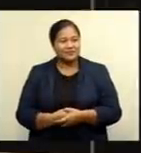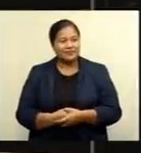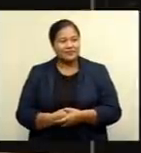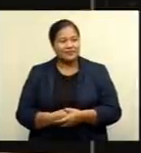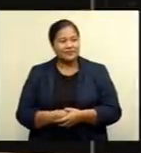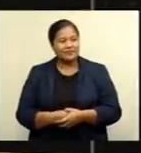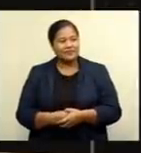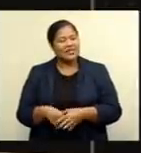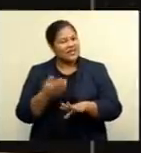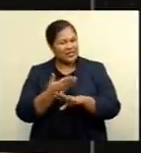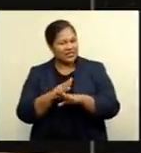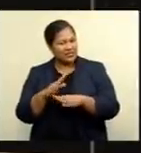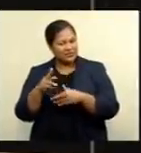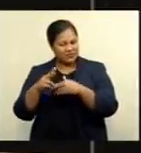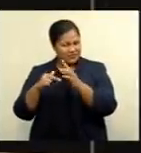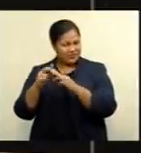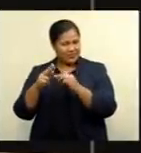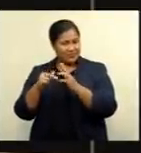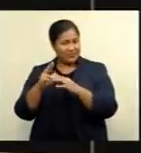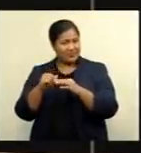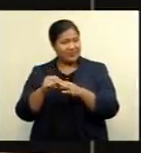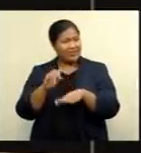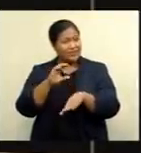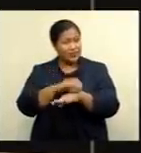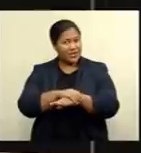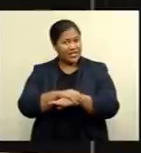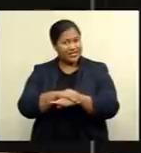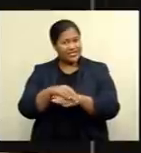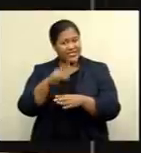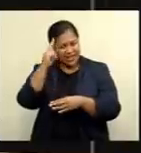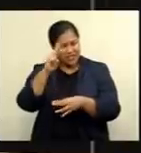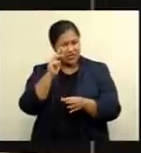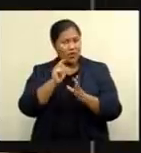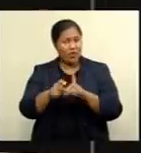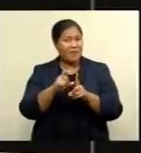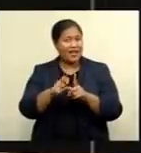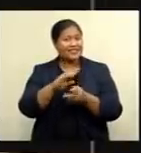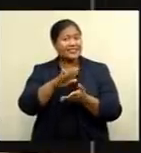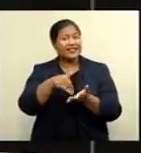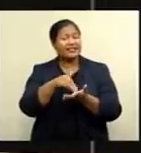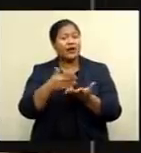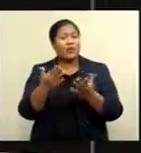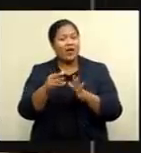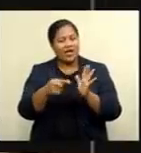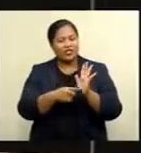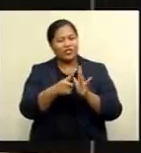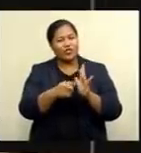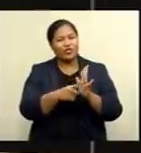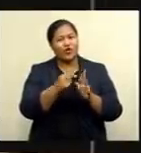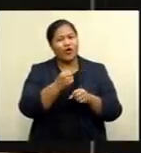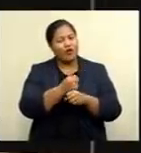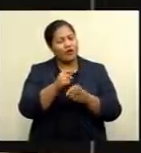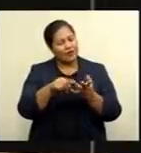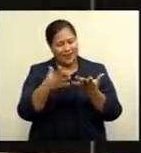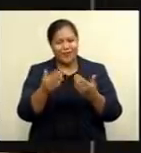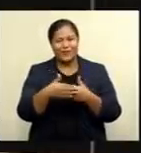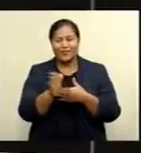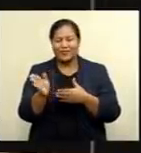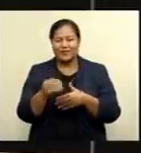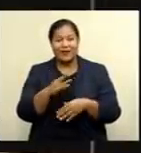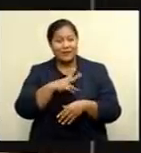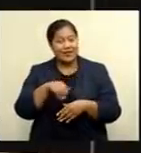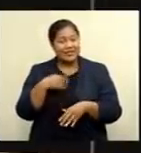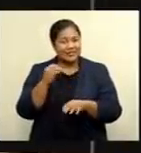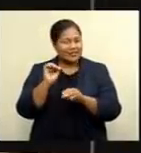renovated and modernized Fiji Police National Command and Coordination Center in Totongo, Suva has been opened. Minister for Defence